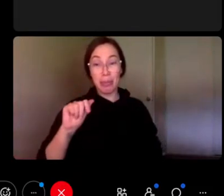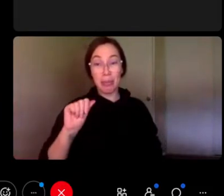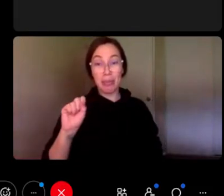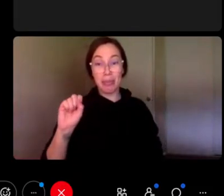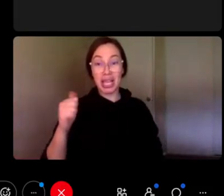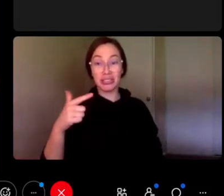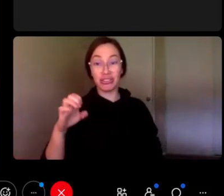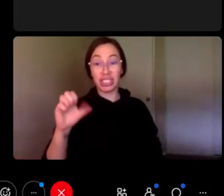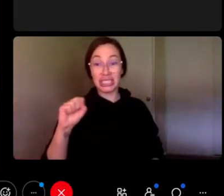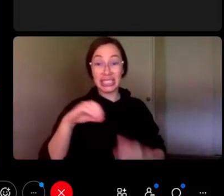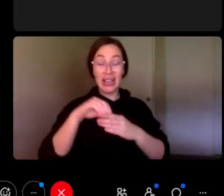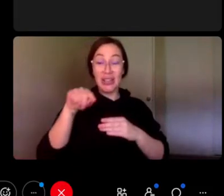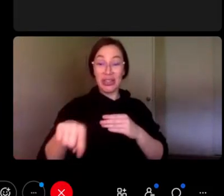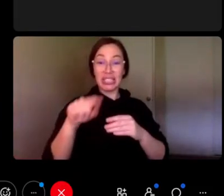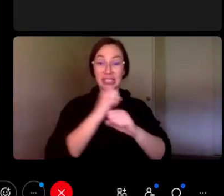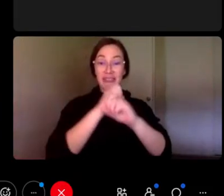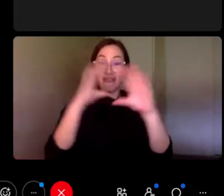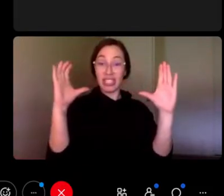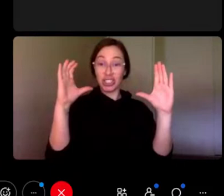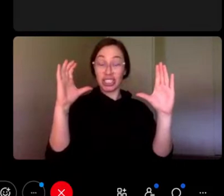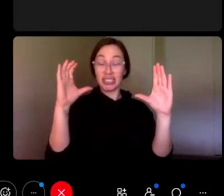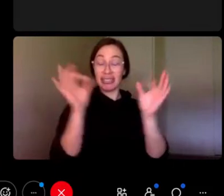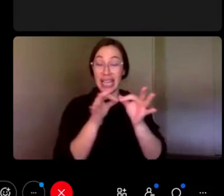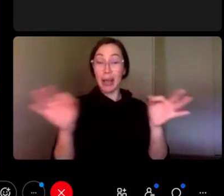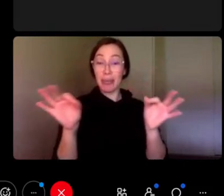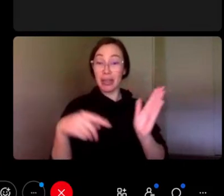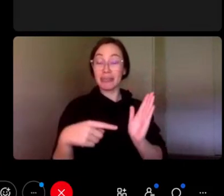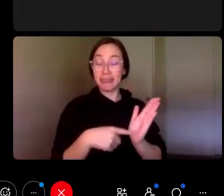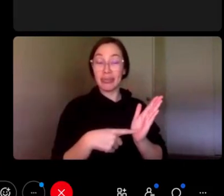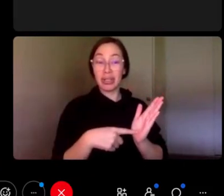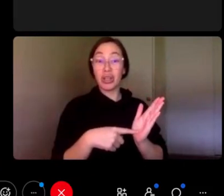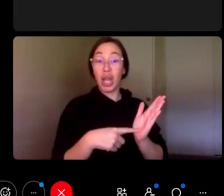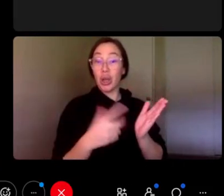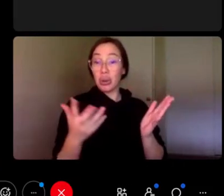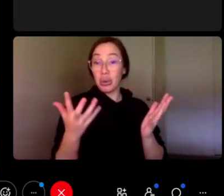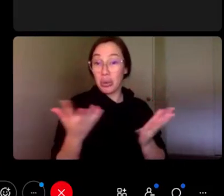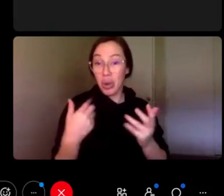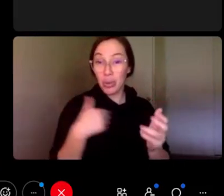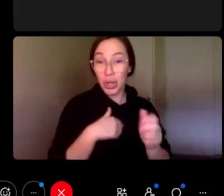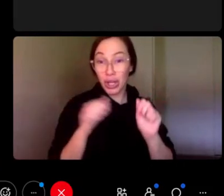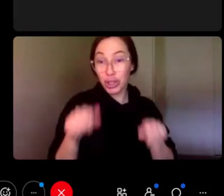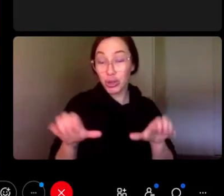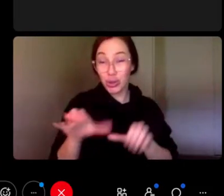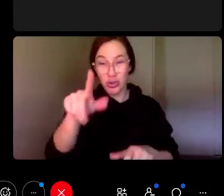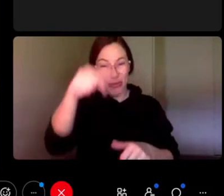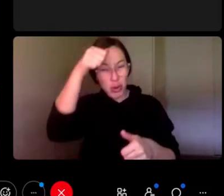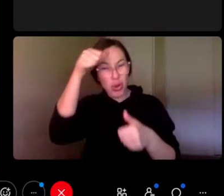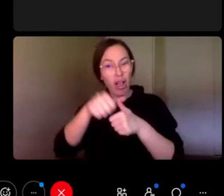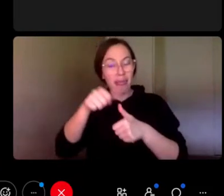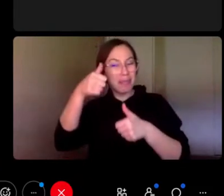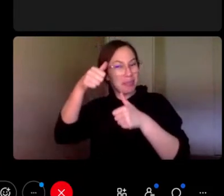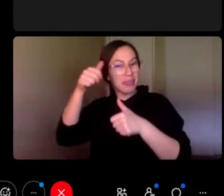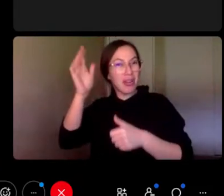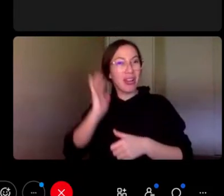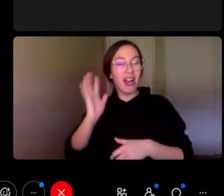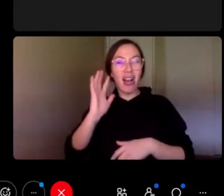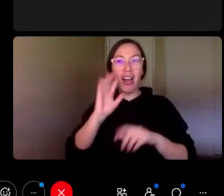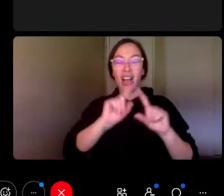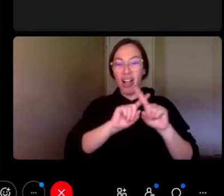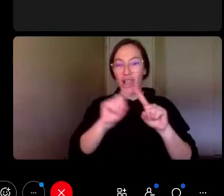this vision mm-hmm. here. And with that, what we could do, if you guys recall how they used to put all